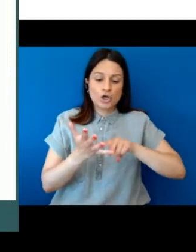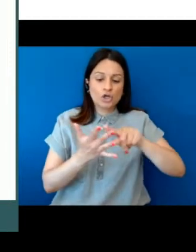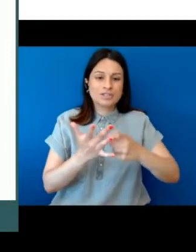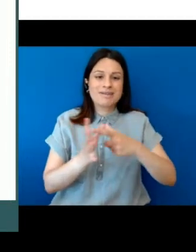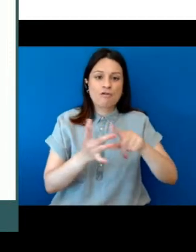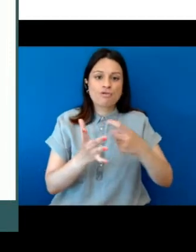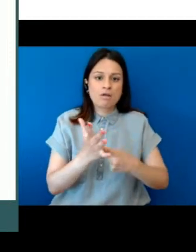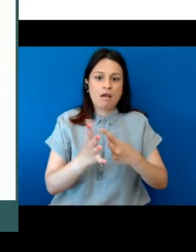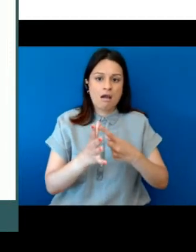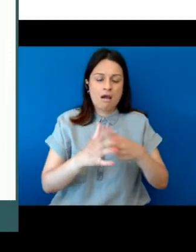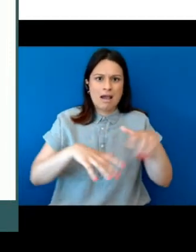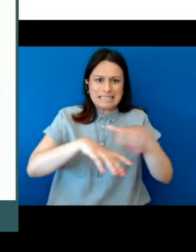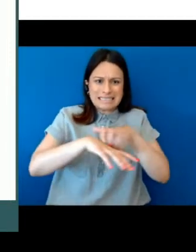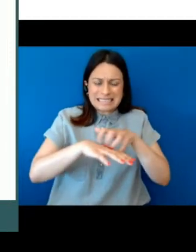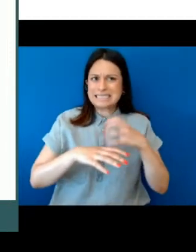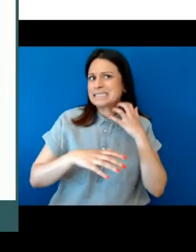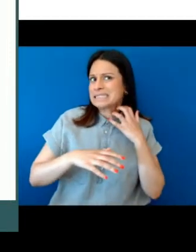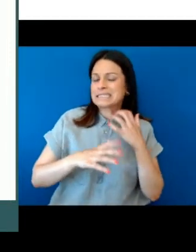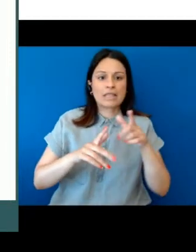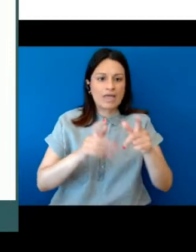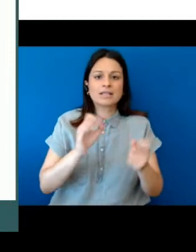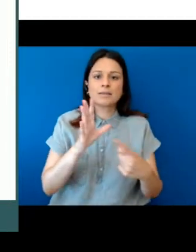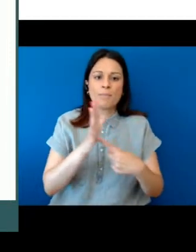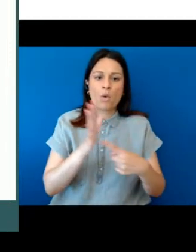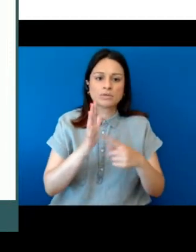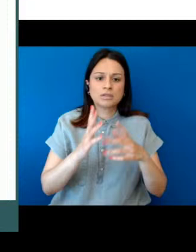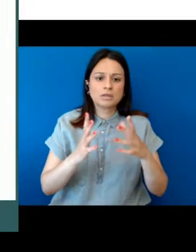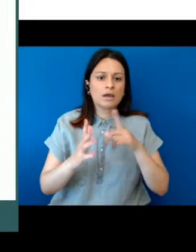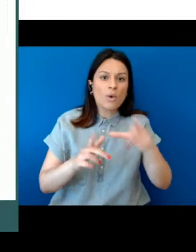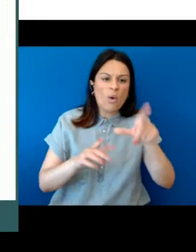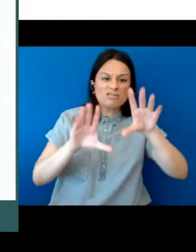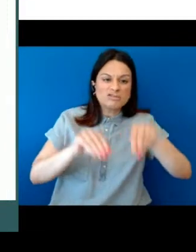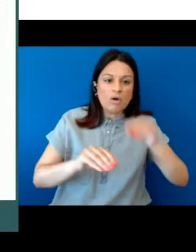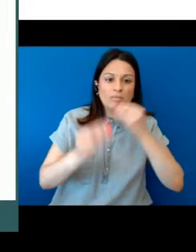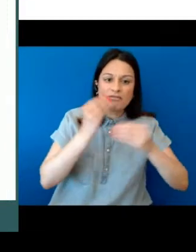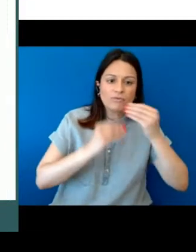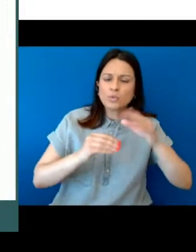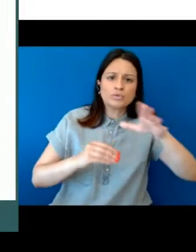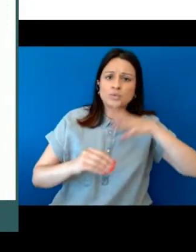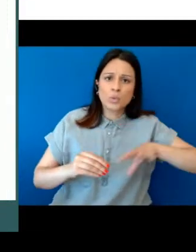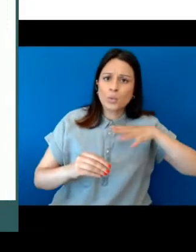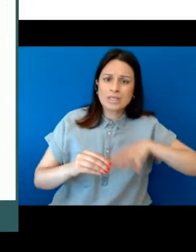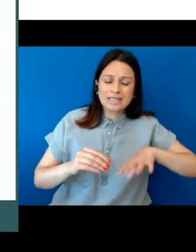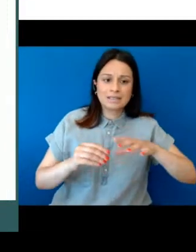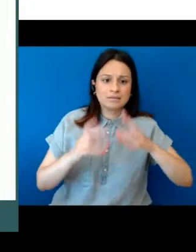than avoiding foods unnecessarily.